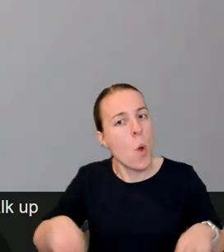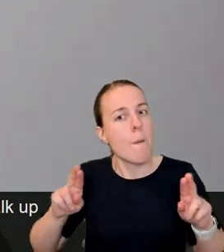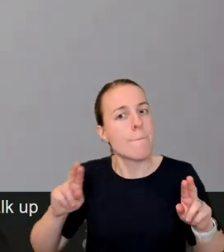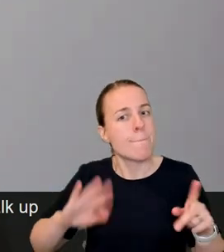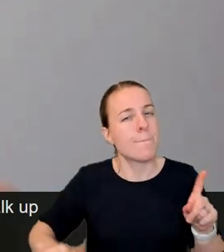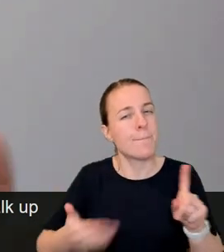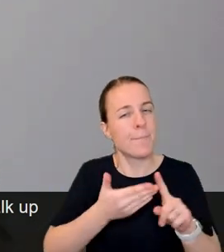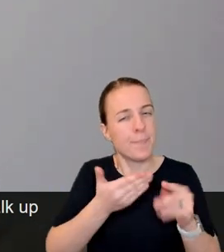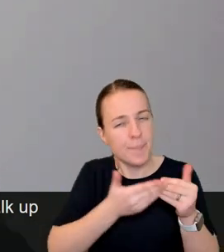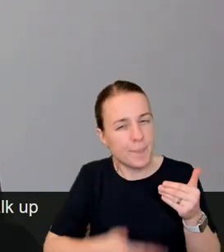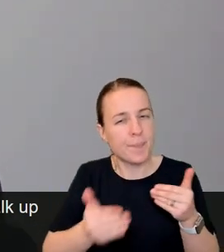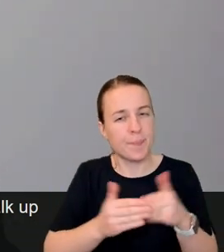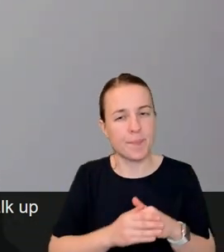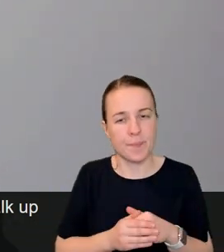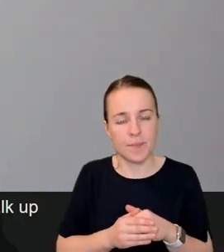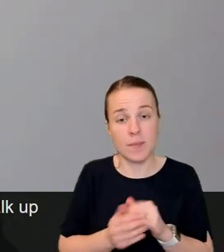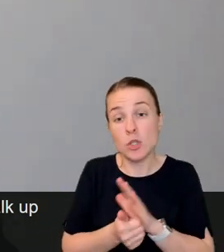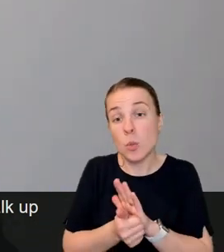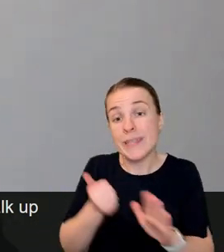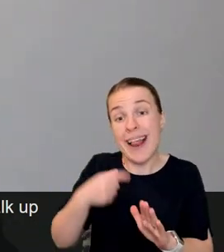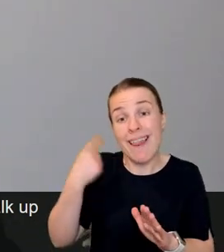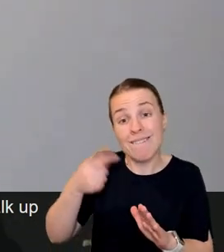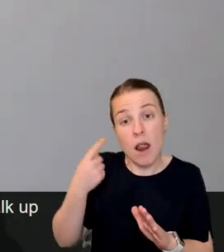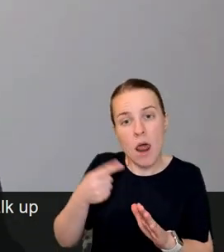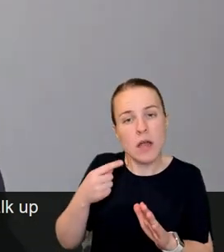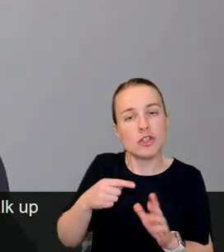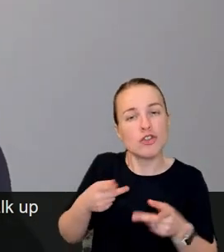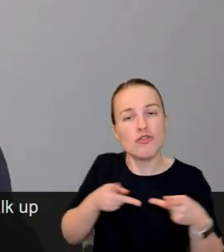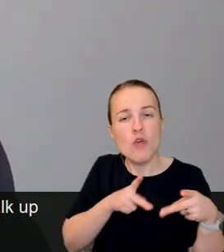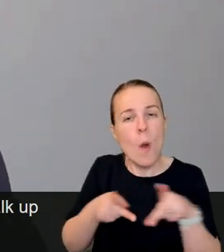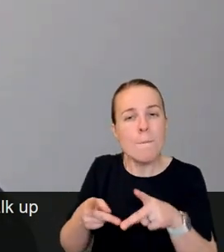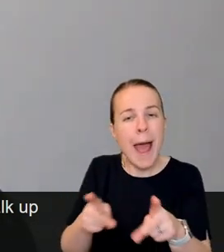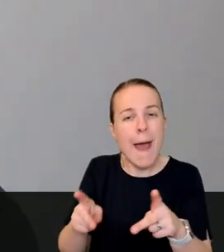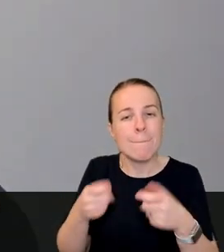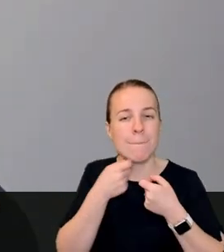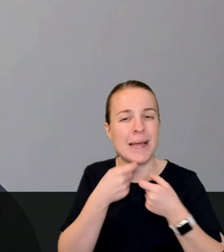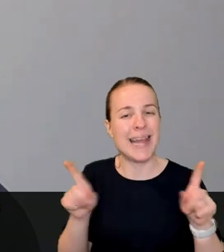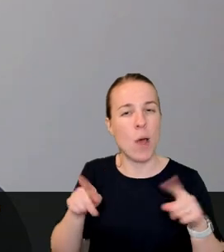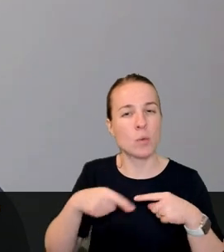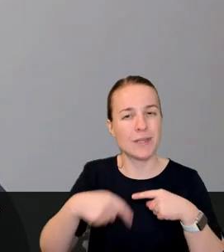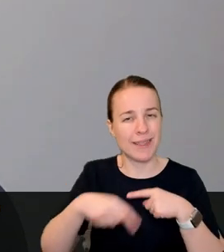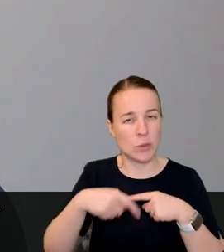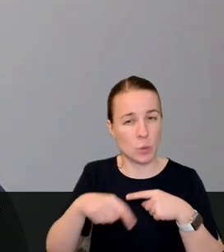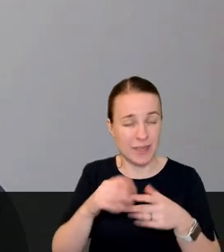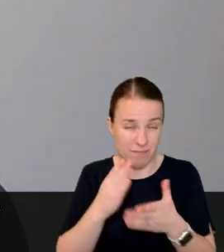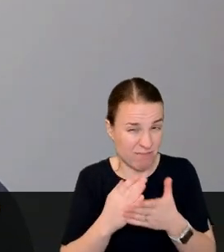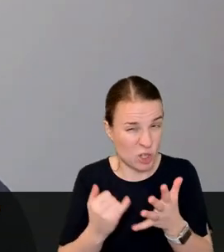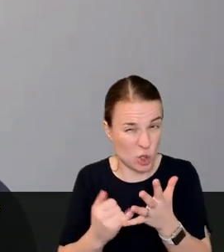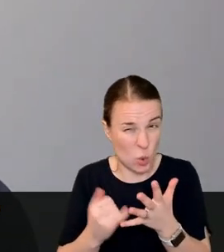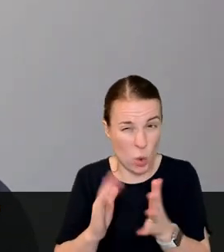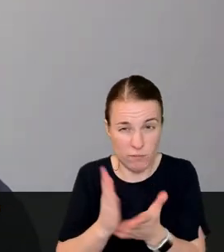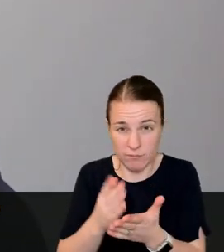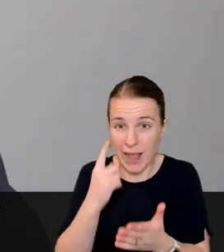for Londoners roadmap that we announced this week is all about. Sean, the evidence actually is in outer London,